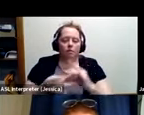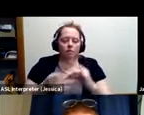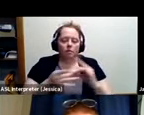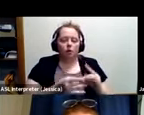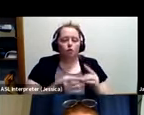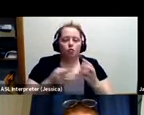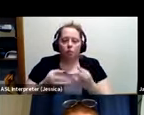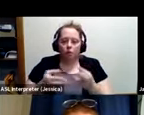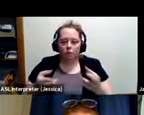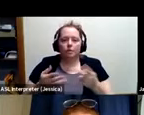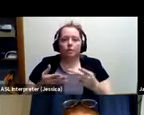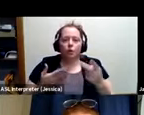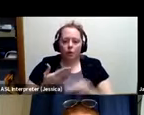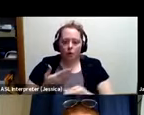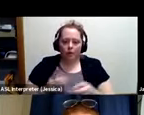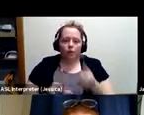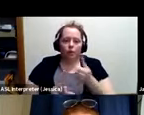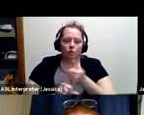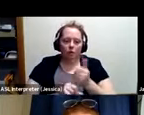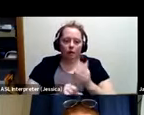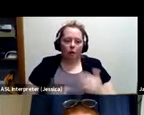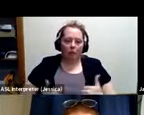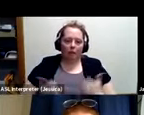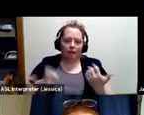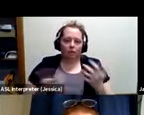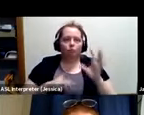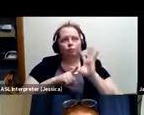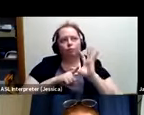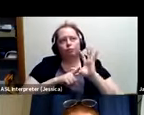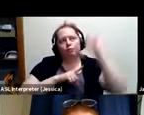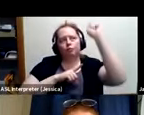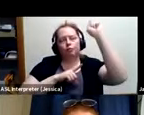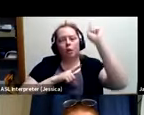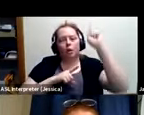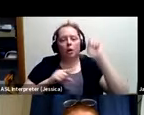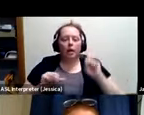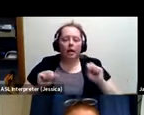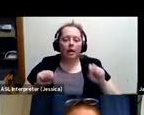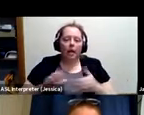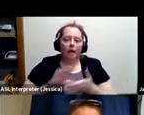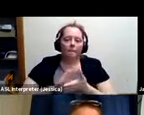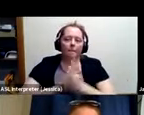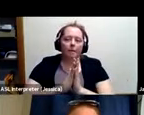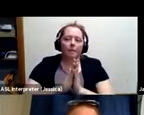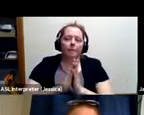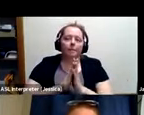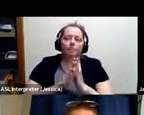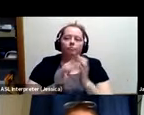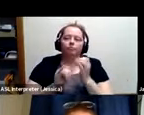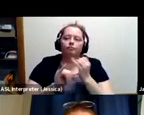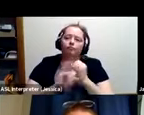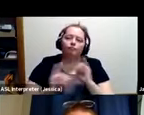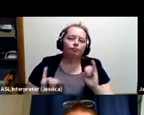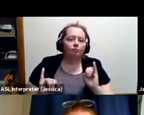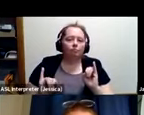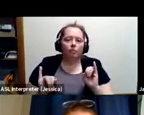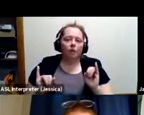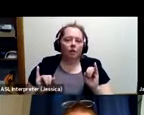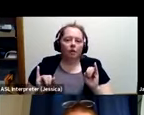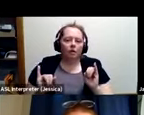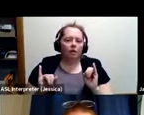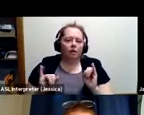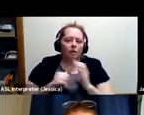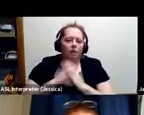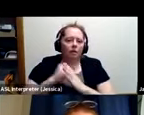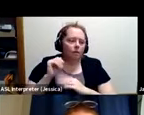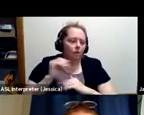thrive through the program to move out into independence and be comfortable in independence. And that goes